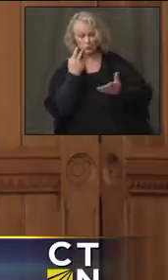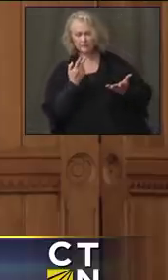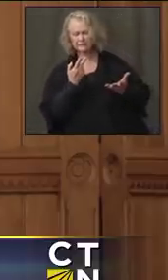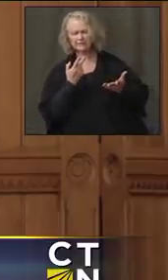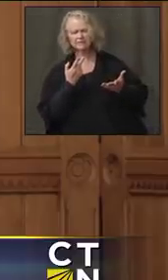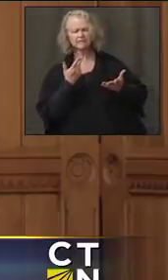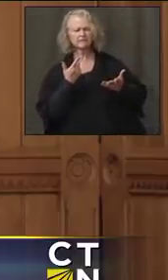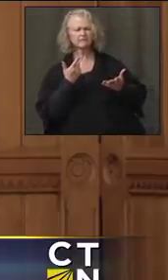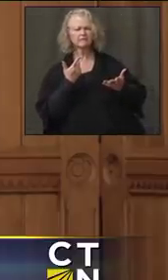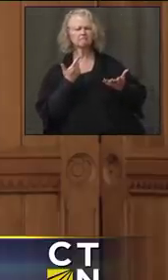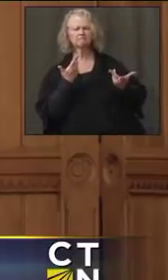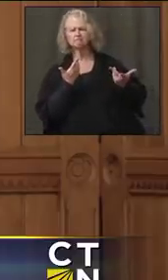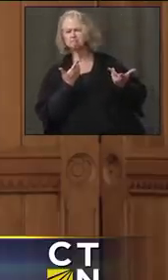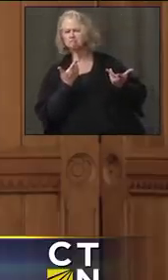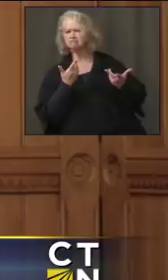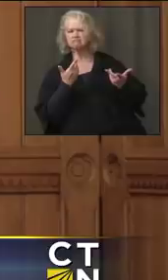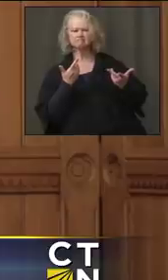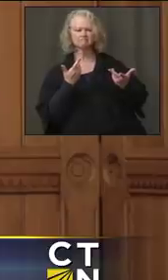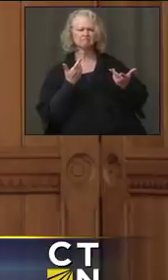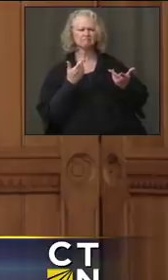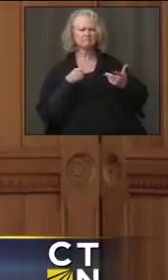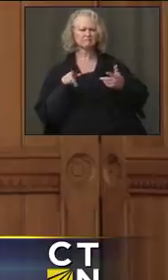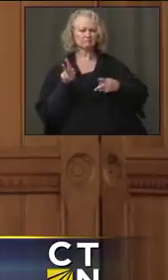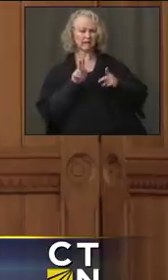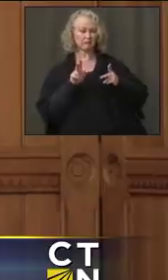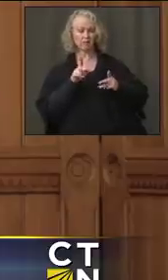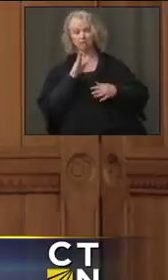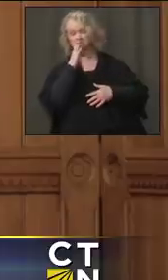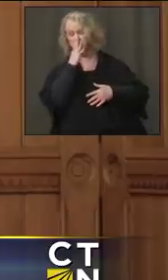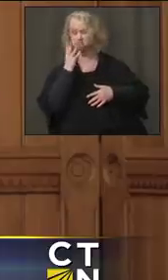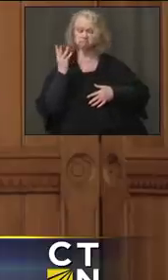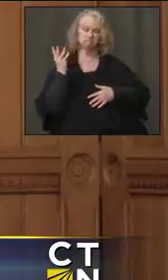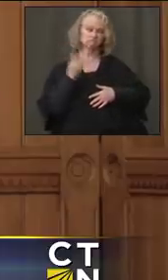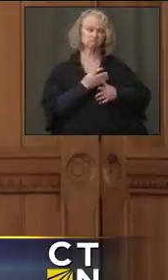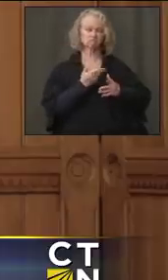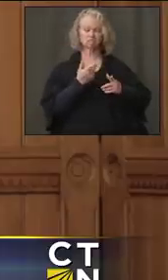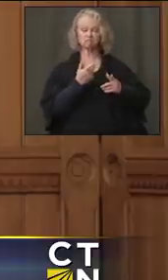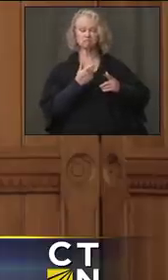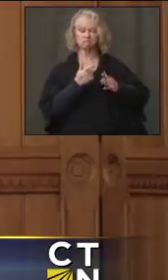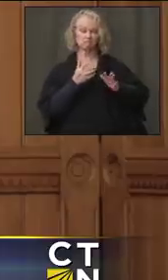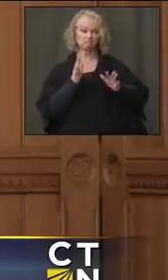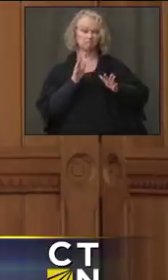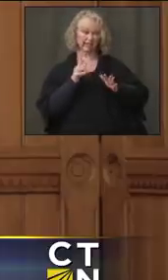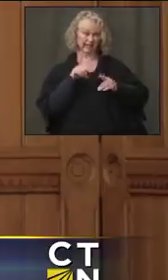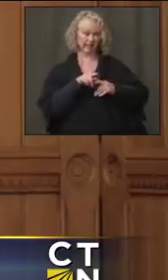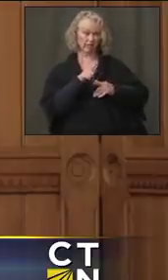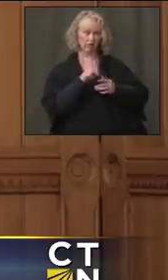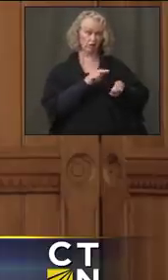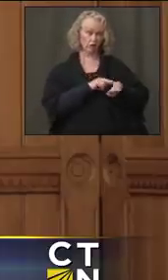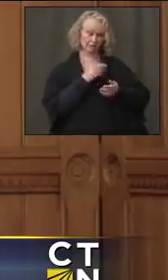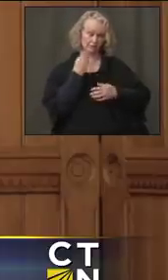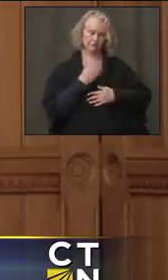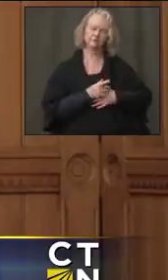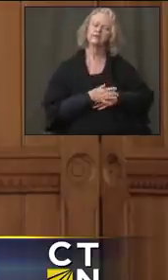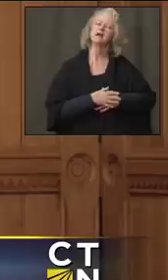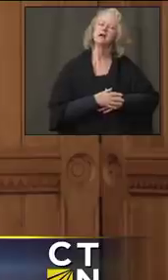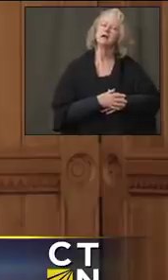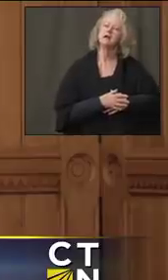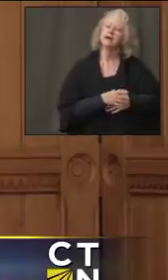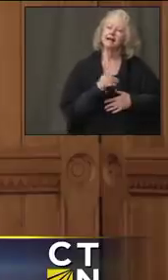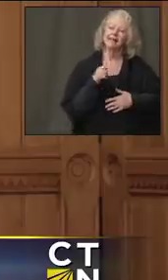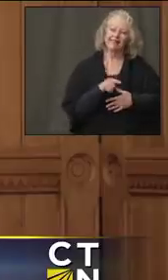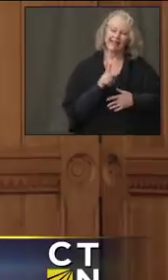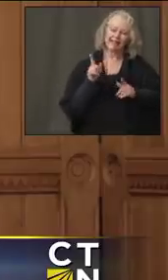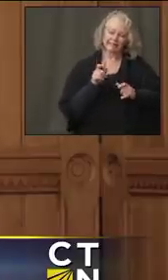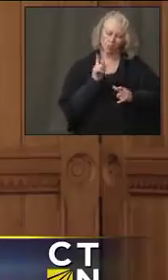trends in any kind of order violations against some of these nursing homes? Yeah, so it will be repetitive.